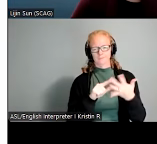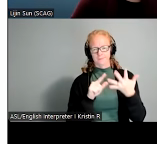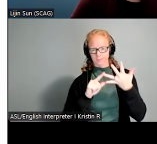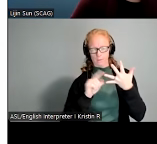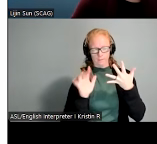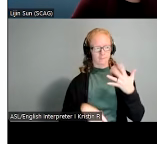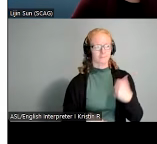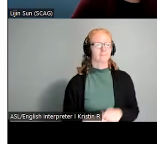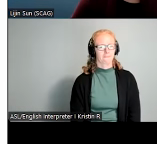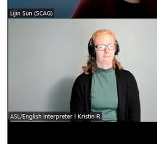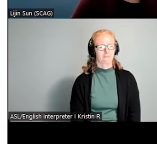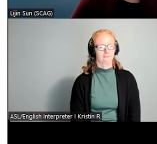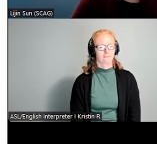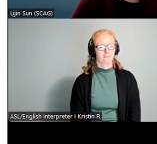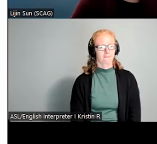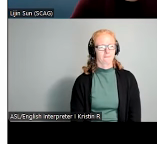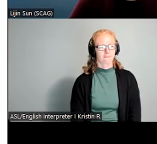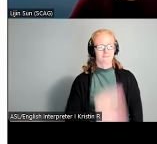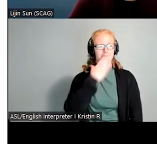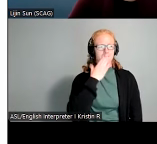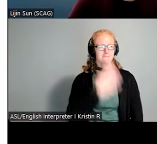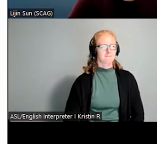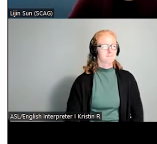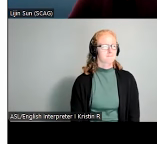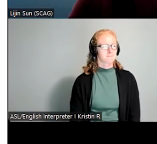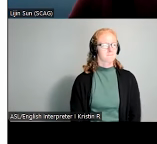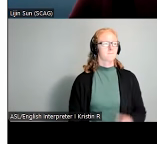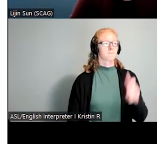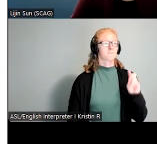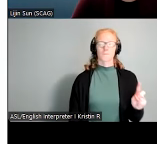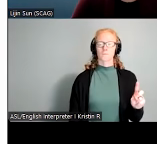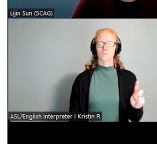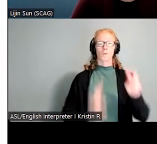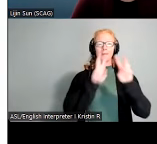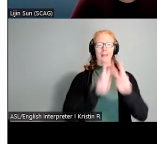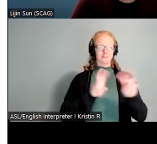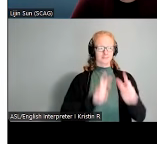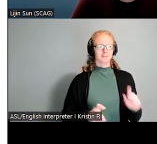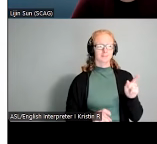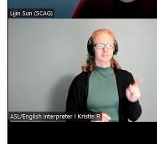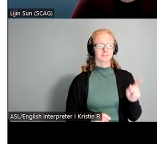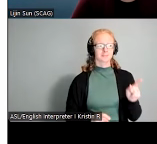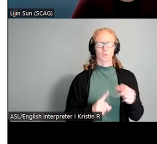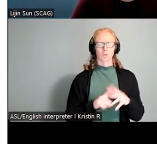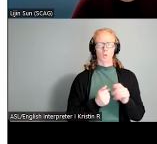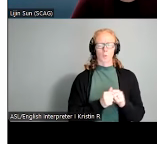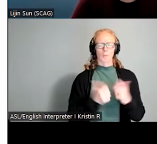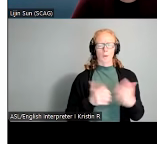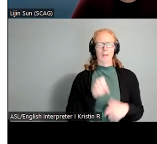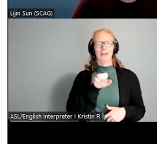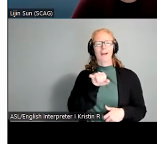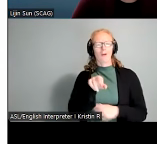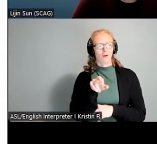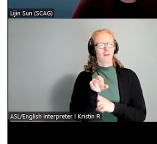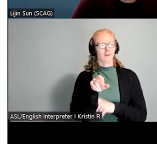Next slide, please. Thank you. The environmental analysis would typically start with a description